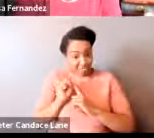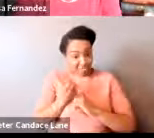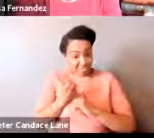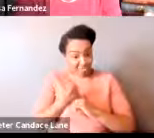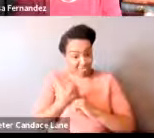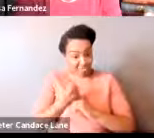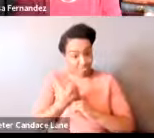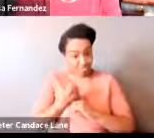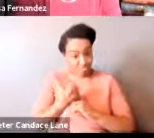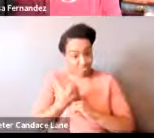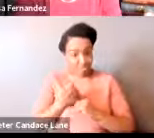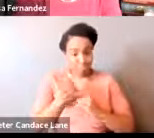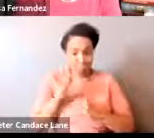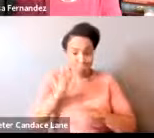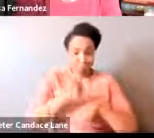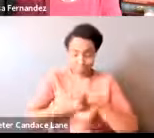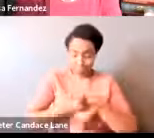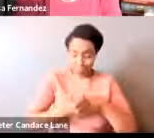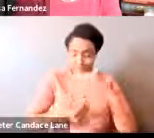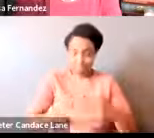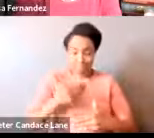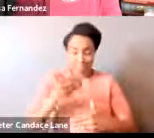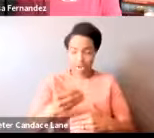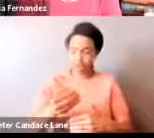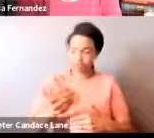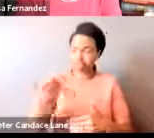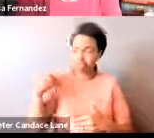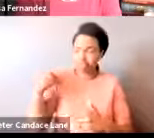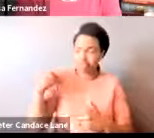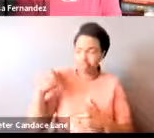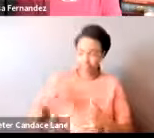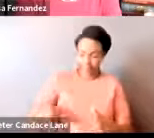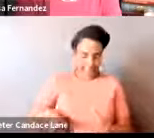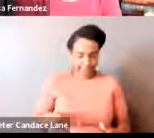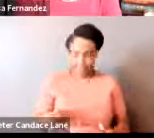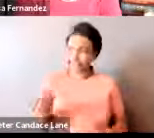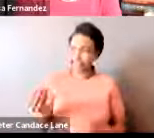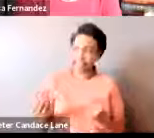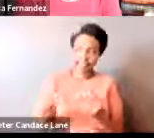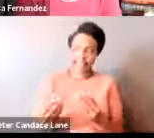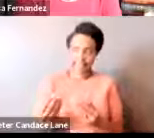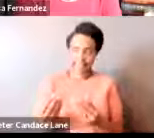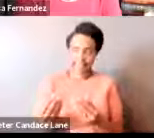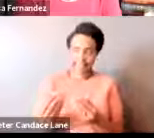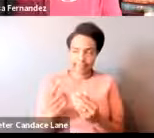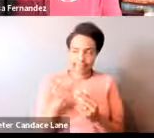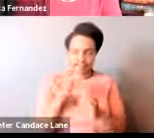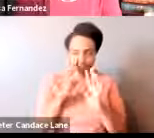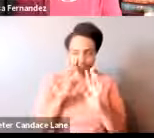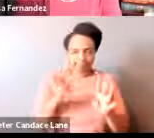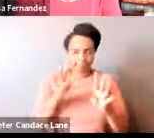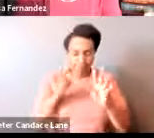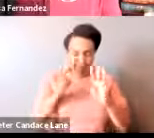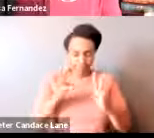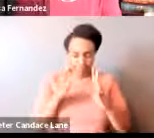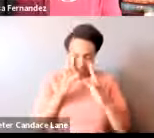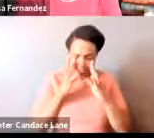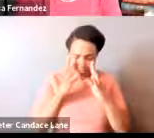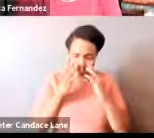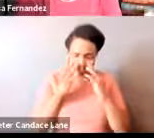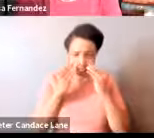wait for shimmer to shake me down. Yes, till the very tears I fought for dry up.